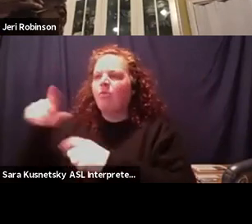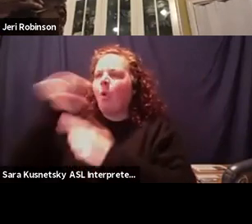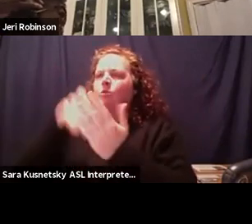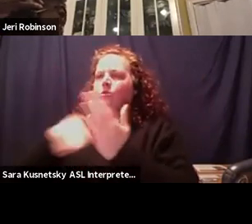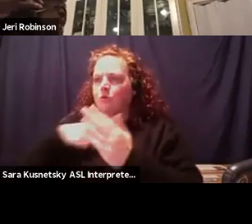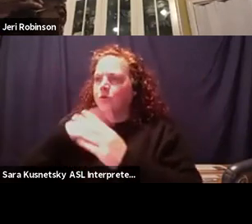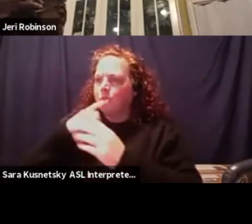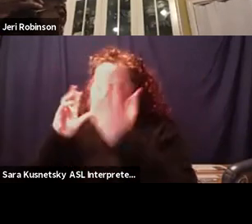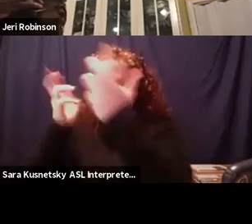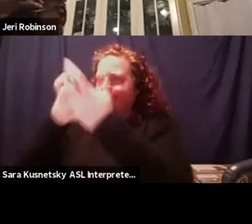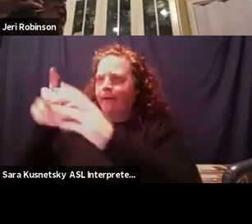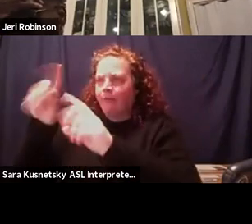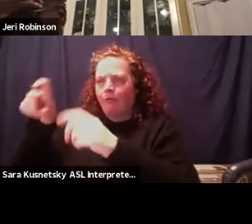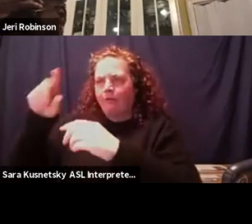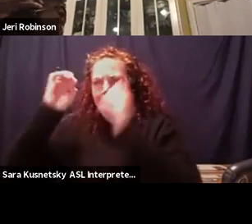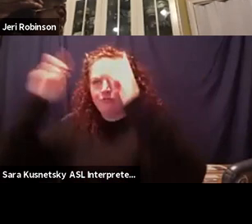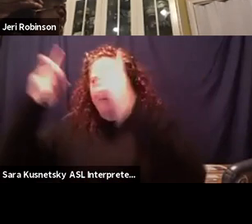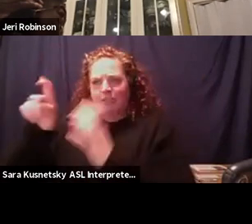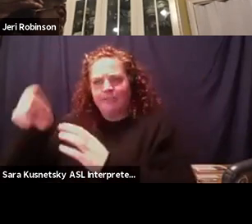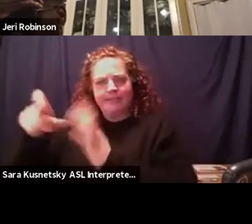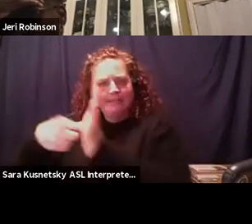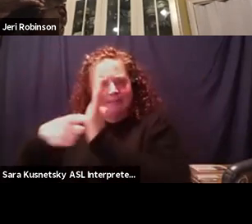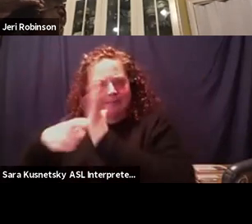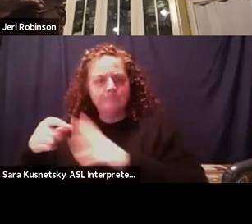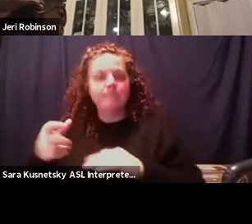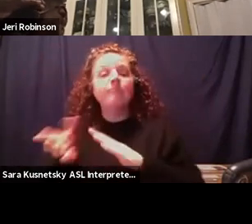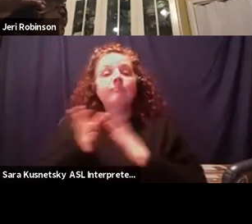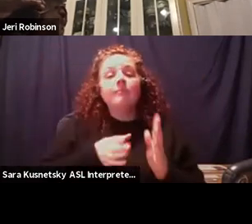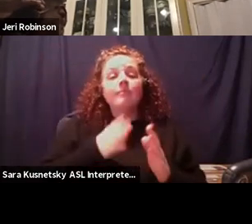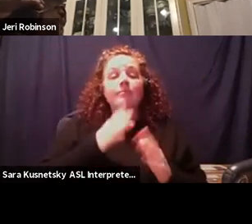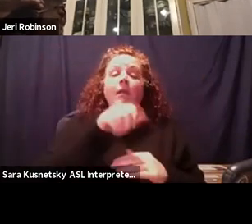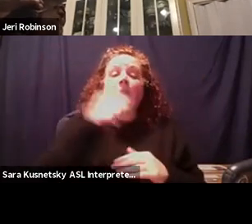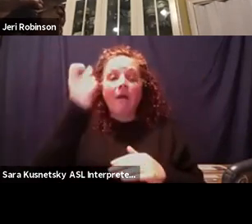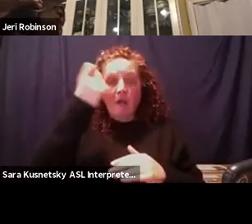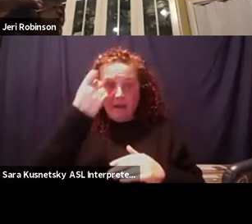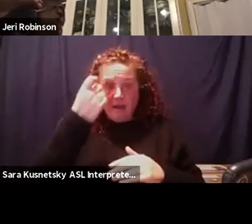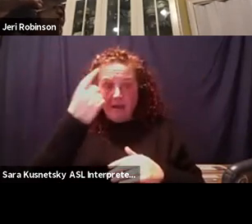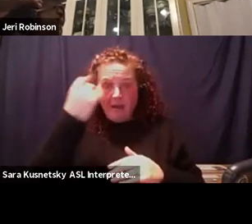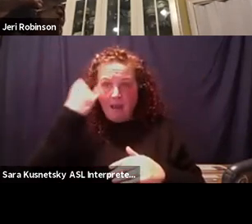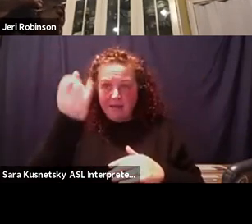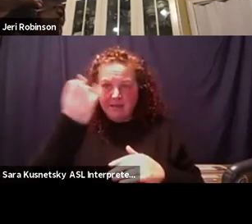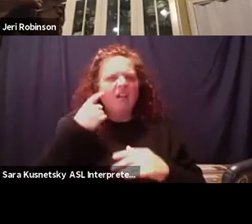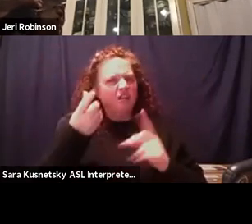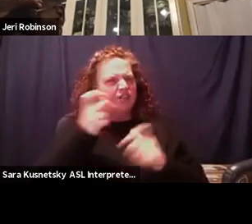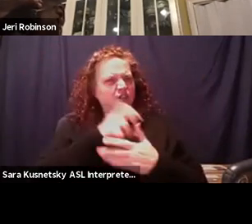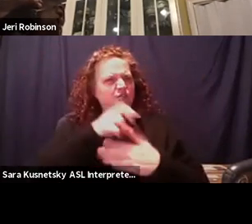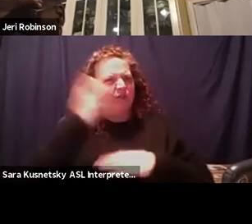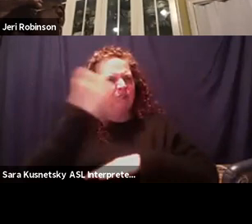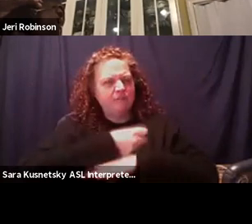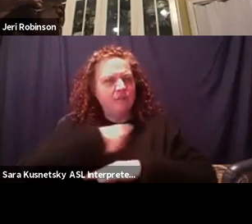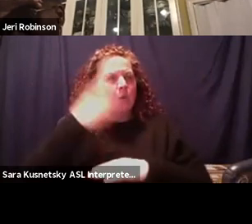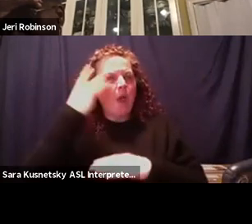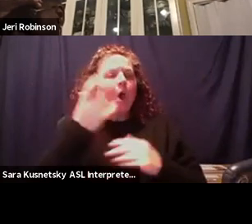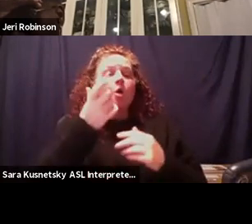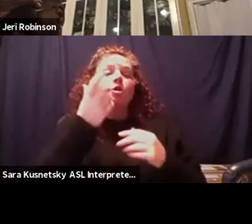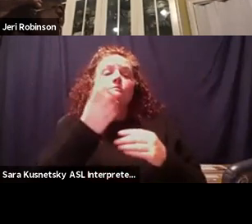need. Another idea is that some people are saying that they should remove AWC because why should only certain people